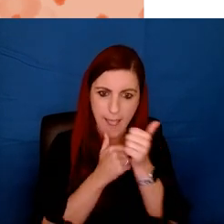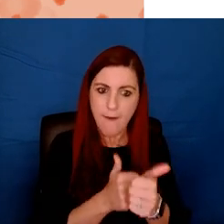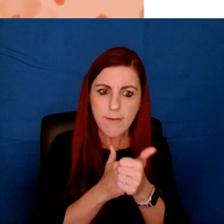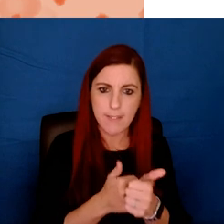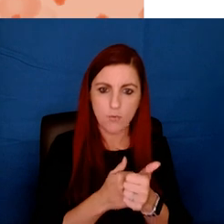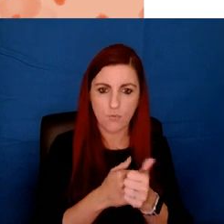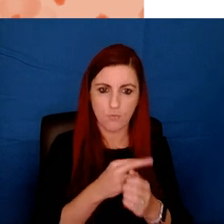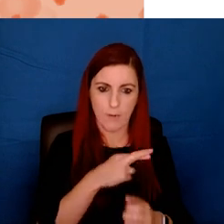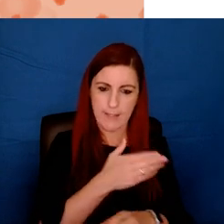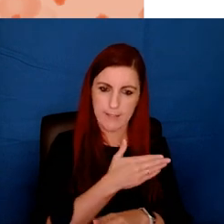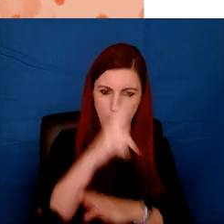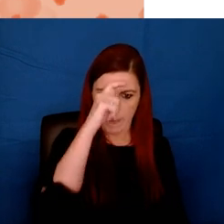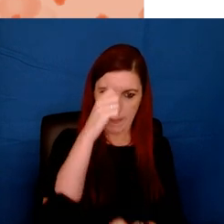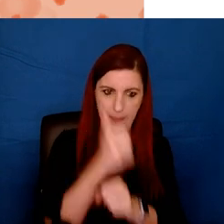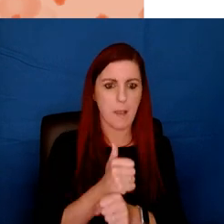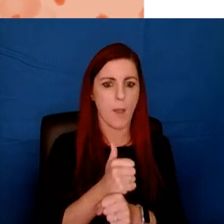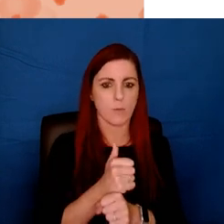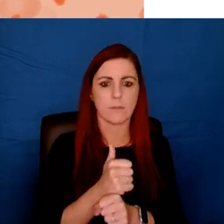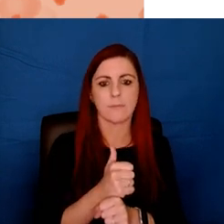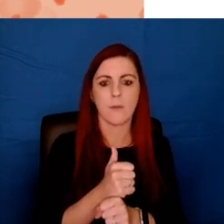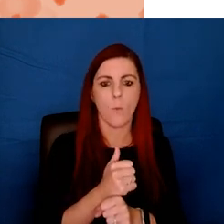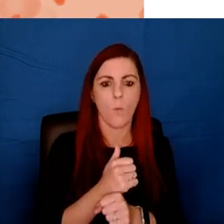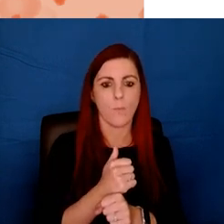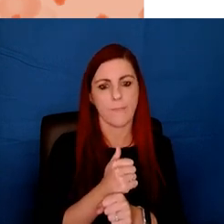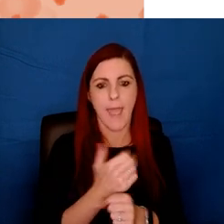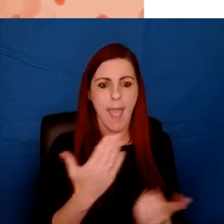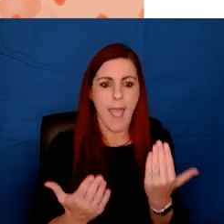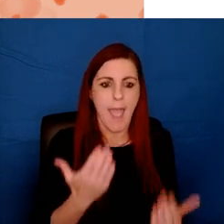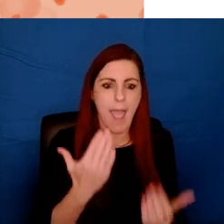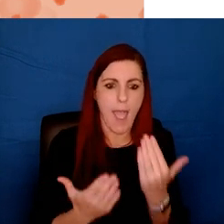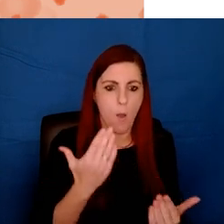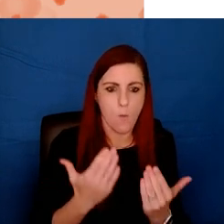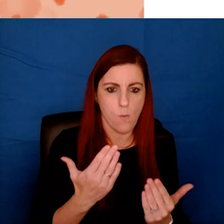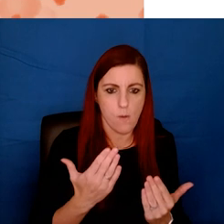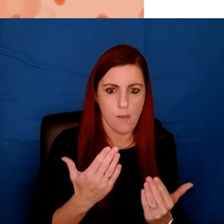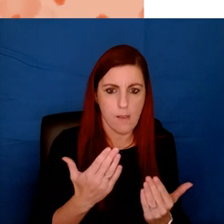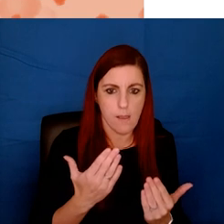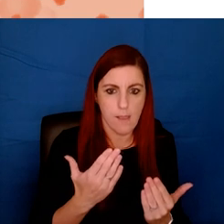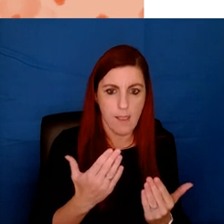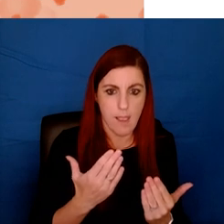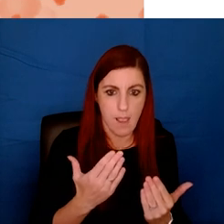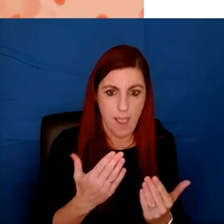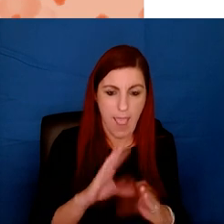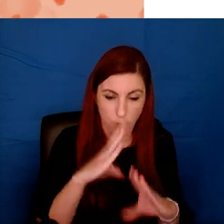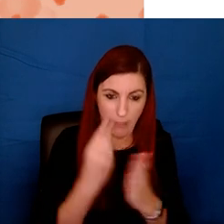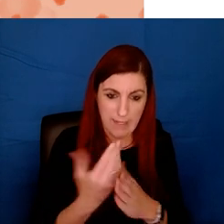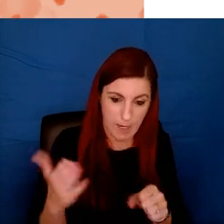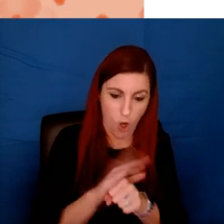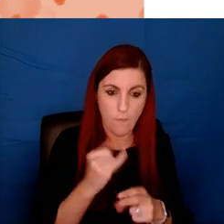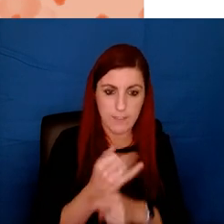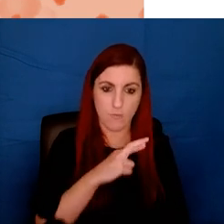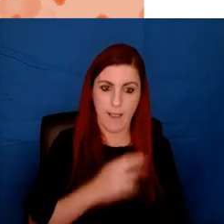really consider, while something looks neutral on the face of it, how is this being received on the ground? And we hope that the REAL project is, you